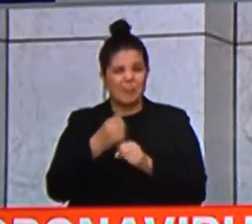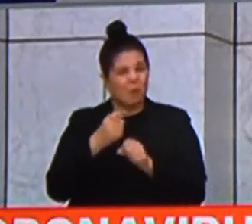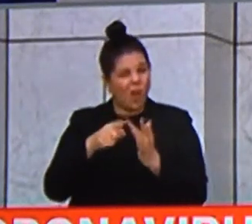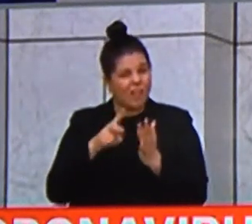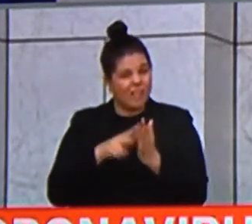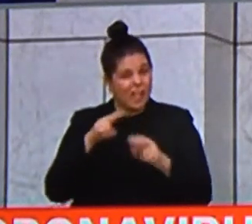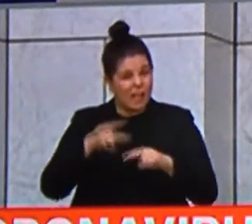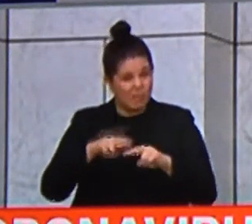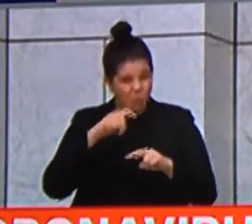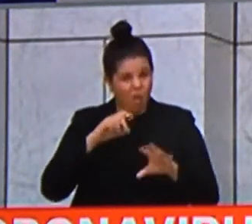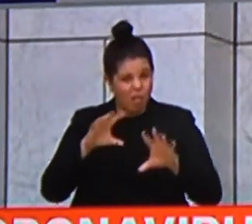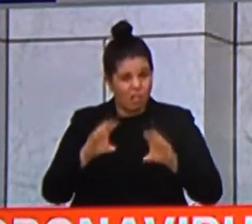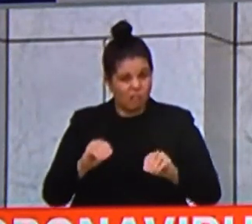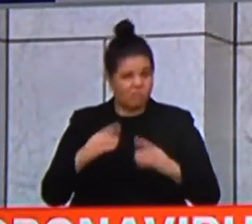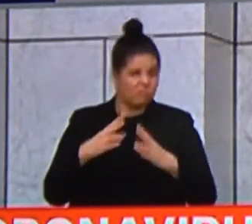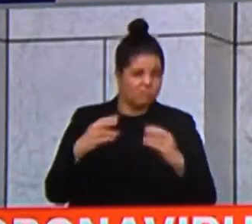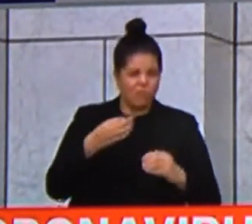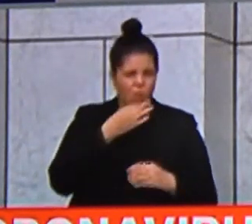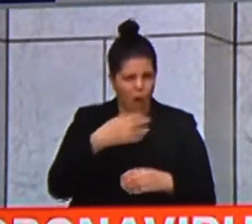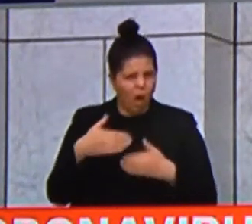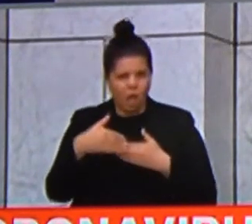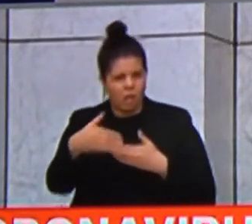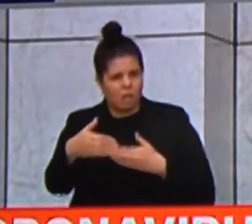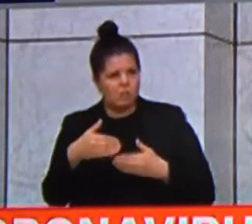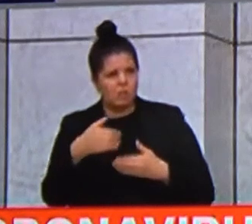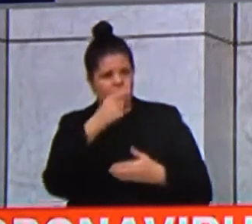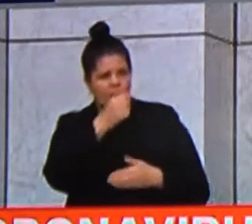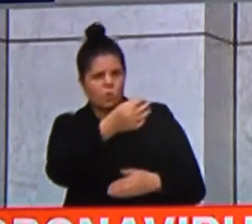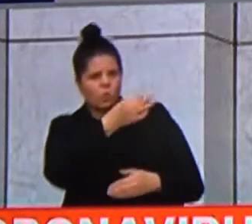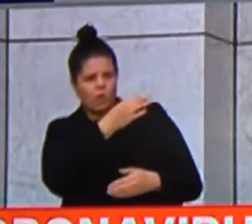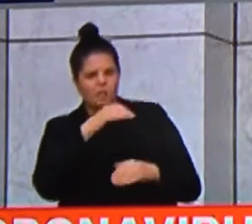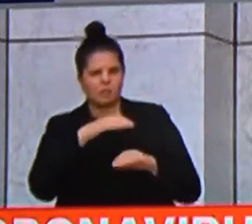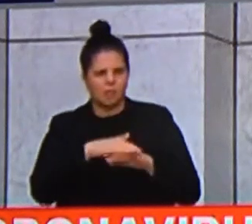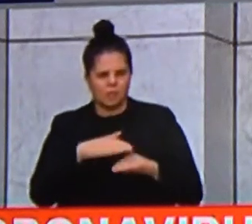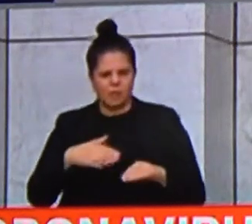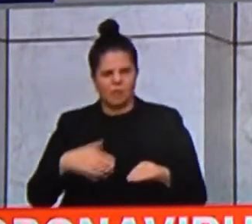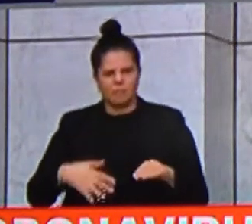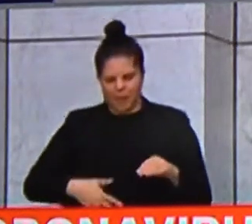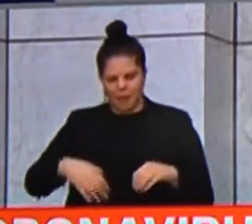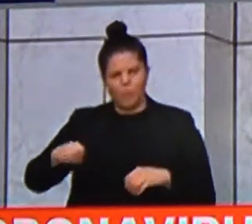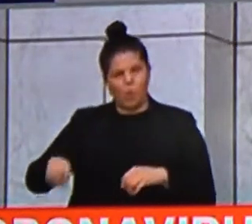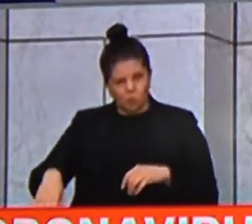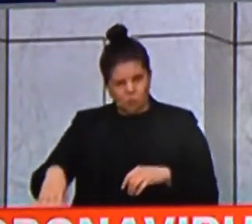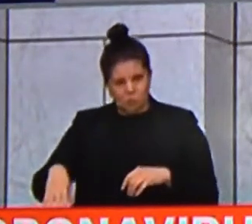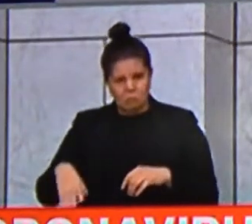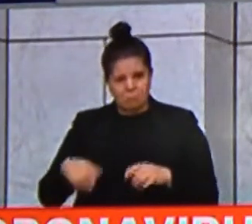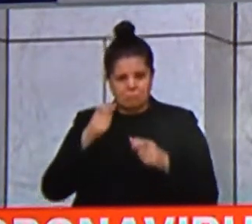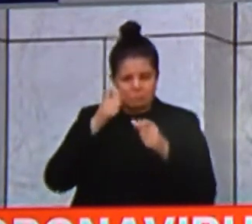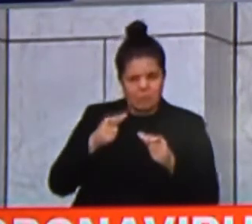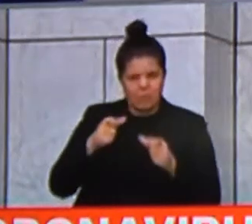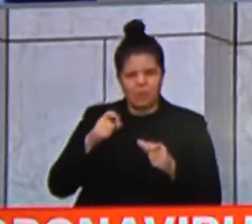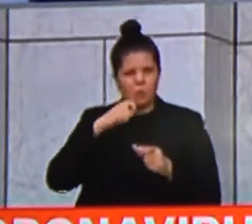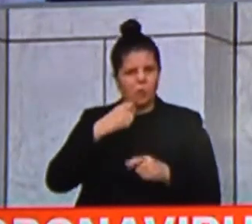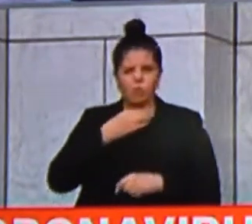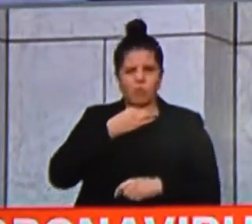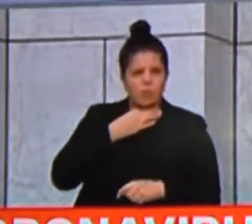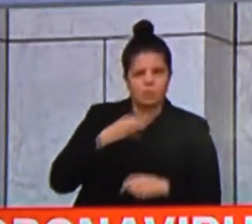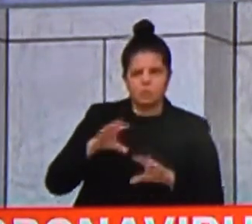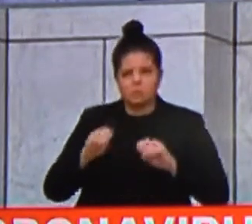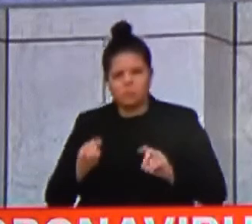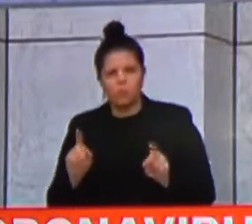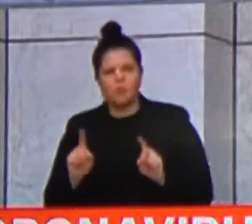And then here, and then we'll do this side, and then I'm happy to move over to that side. Thank you. We're seeing still a lot of complacency out in the